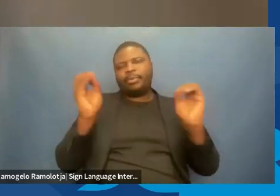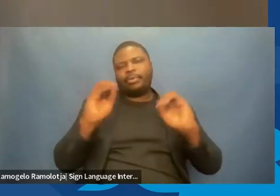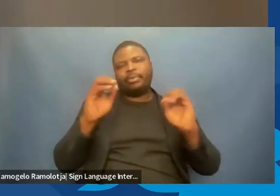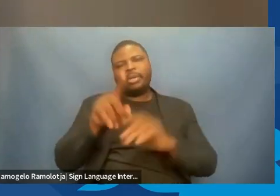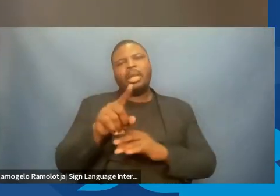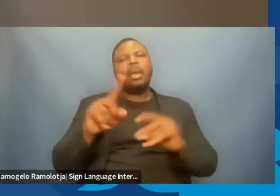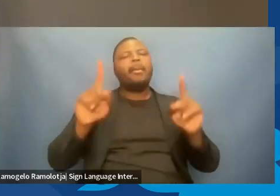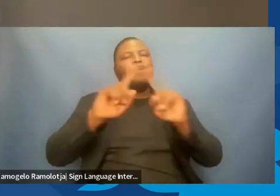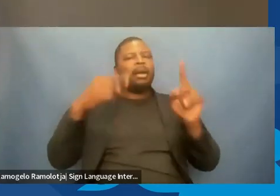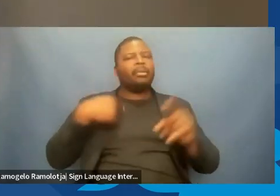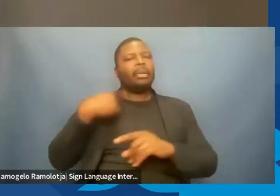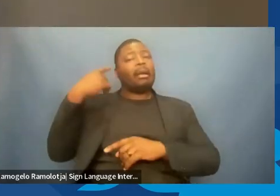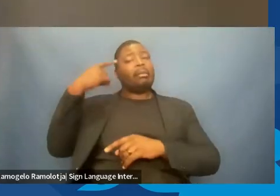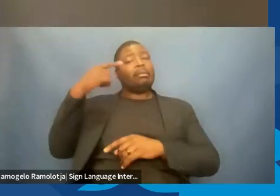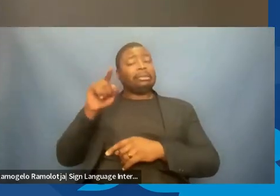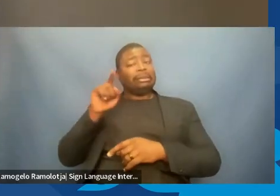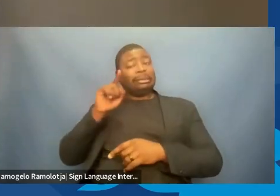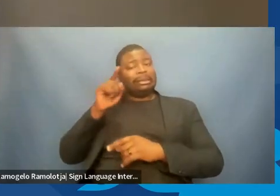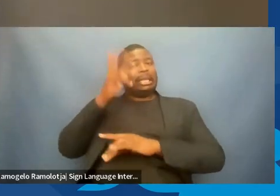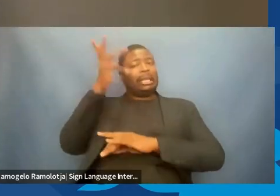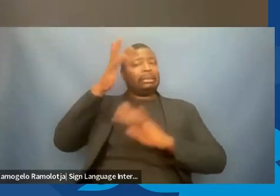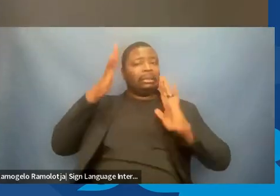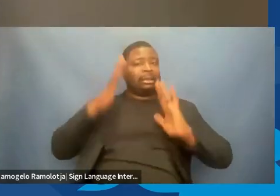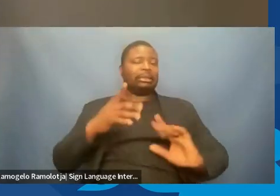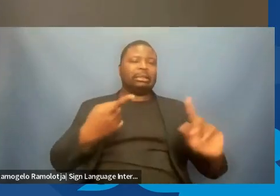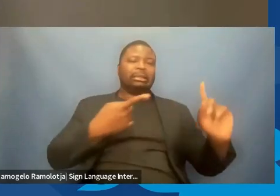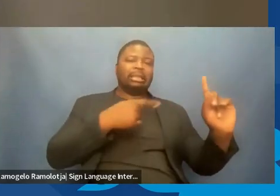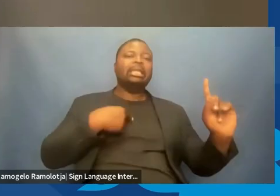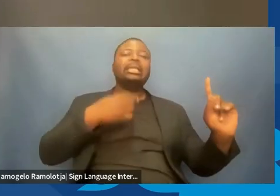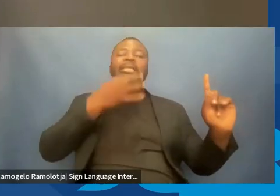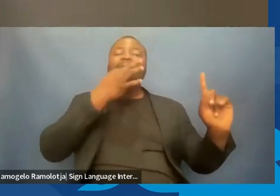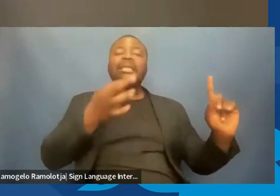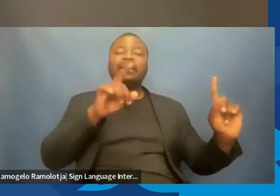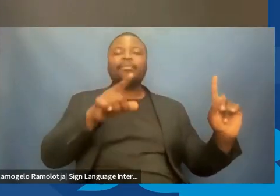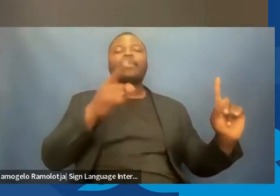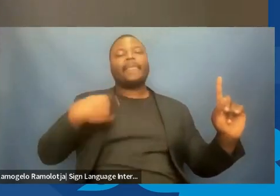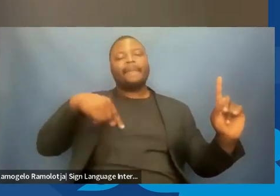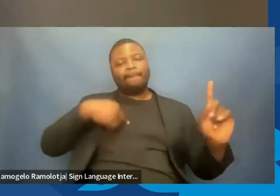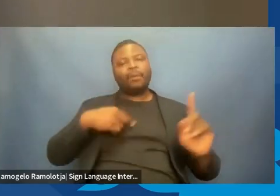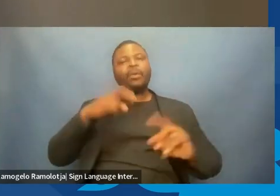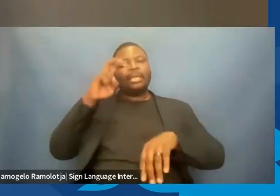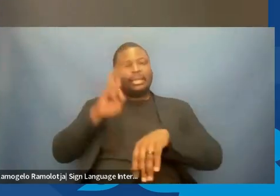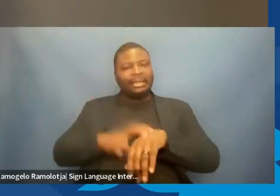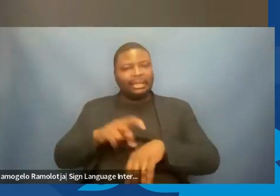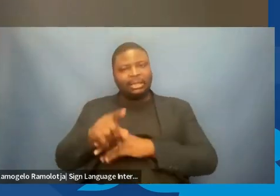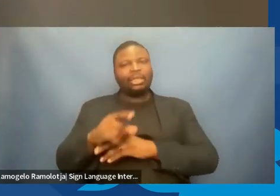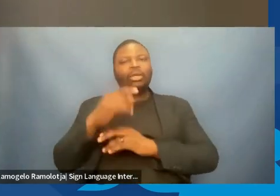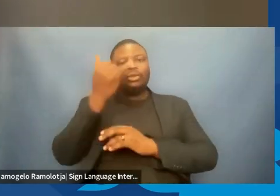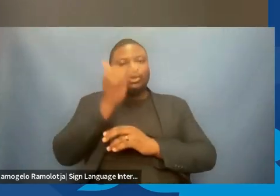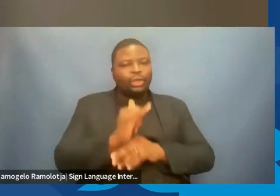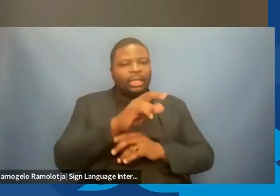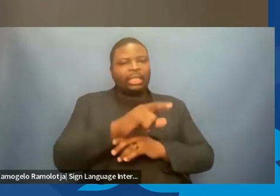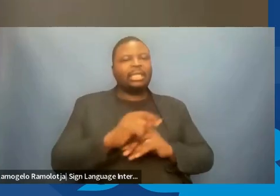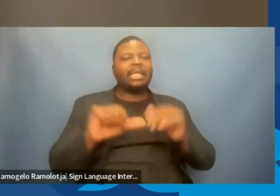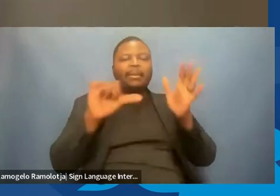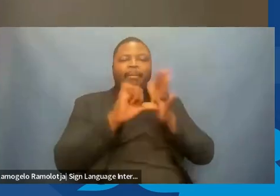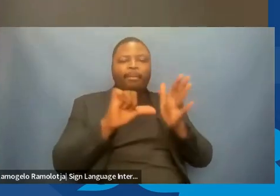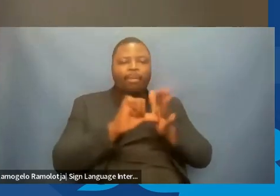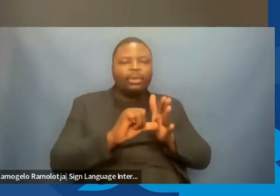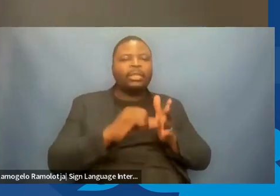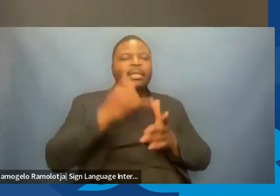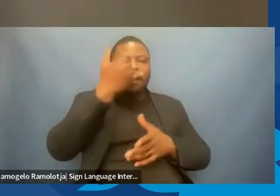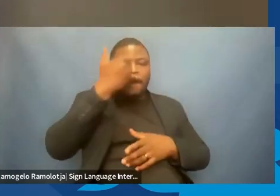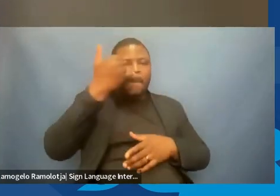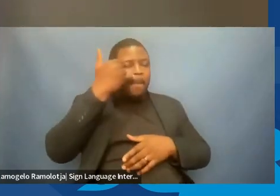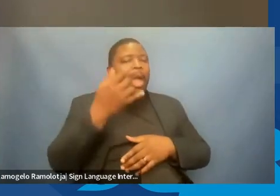think Kalvanya did mention that we need to look at the essential medicines list and see where it is